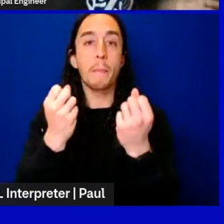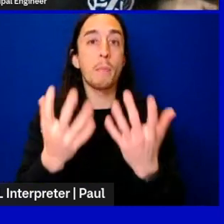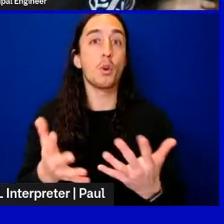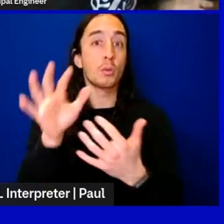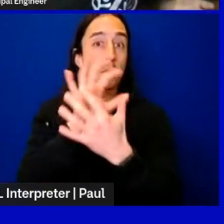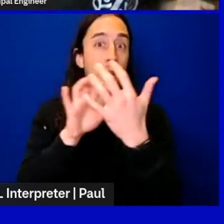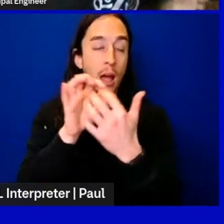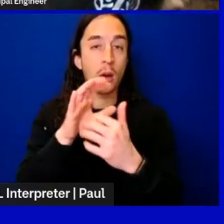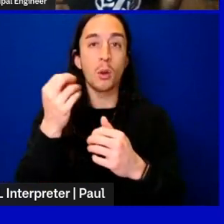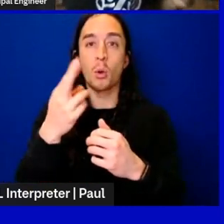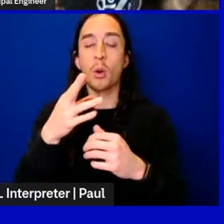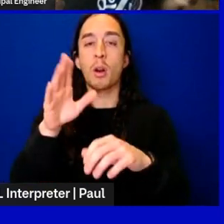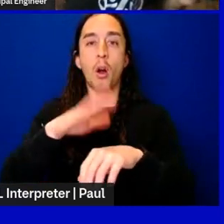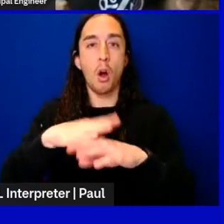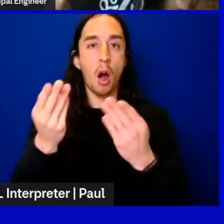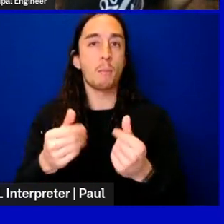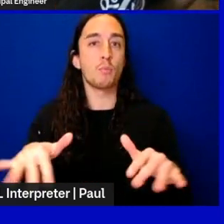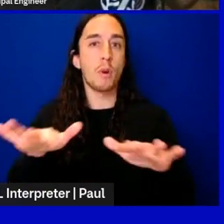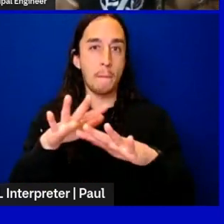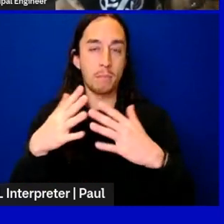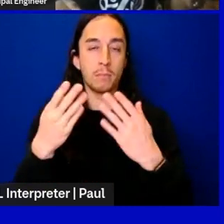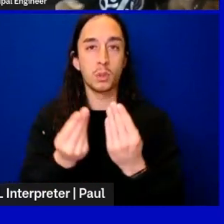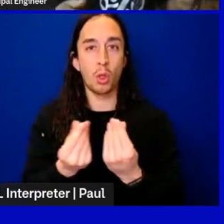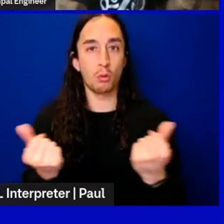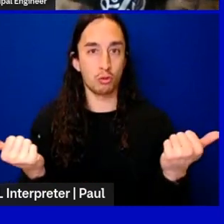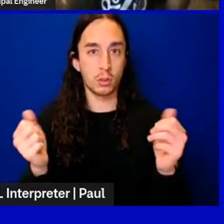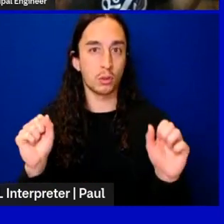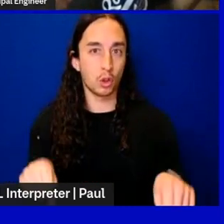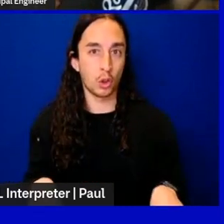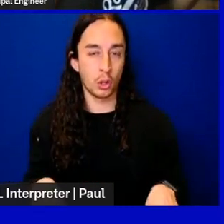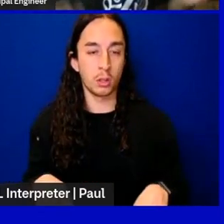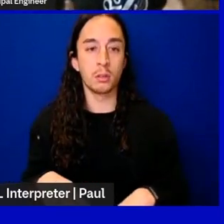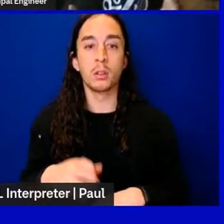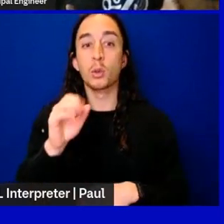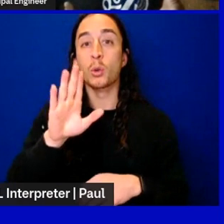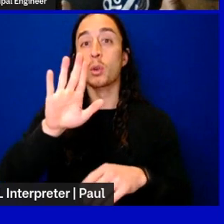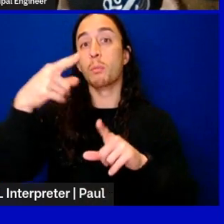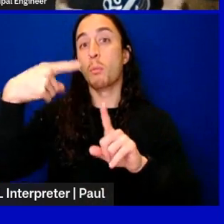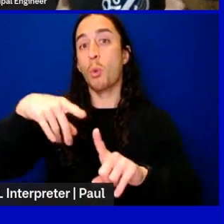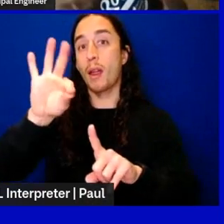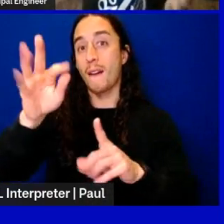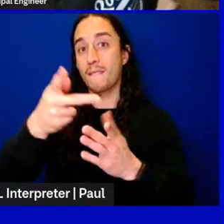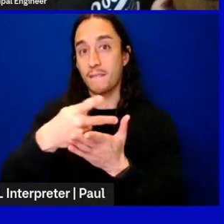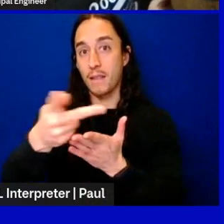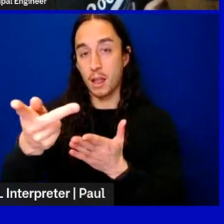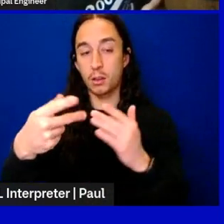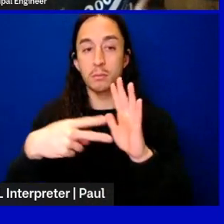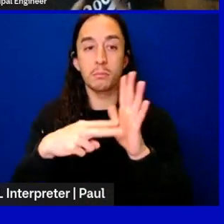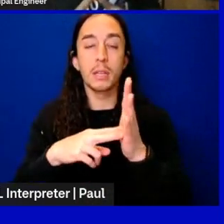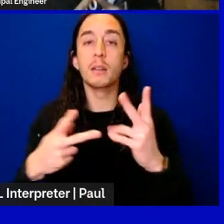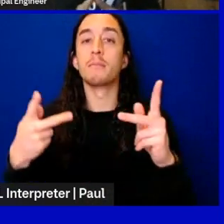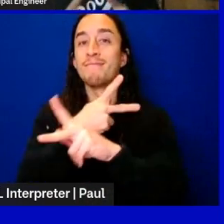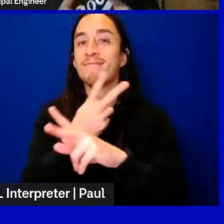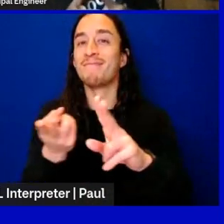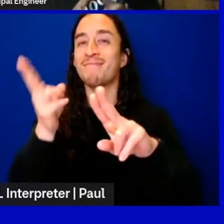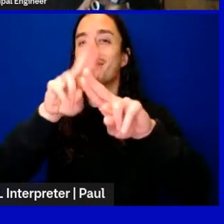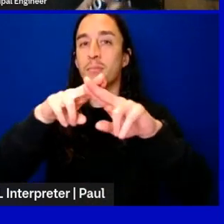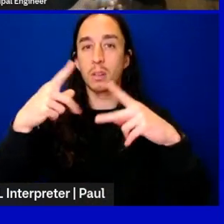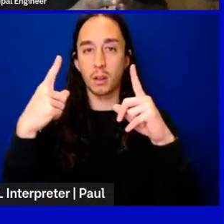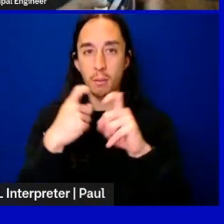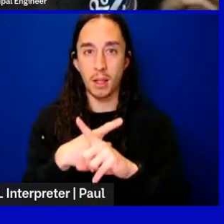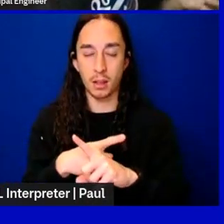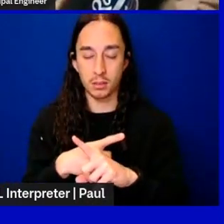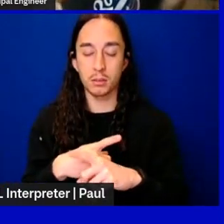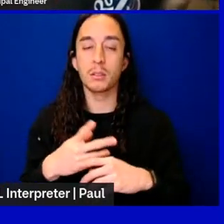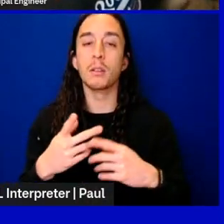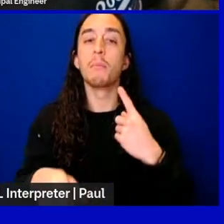it could be on-prem solutions. So your point of failure, so this leads to the increased complexity, and your point of failure is